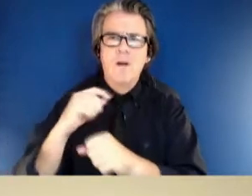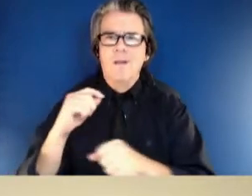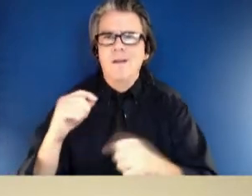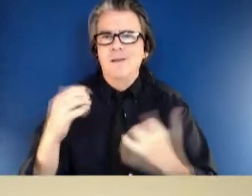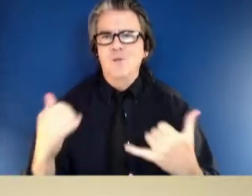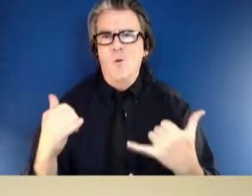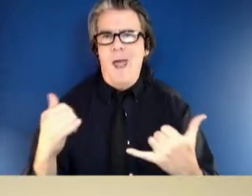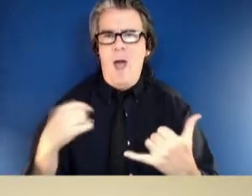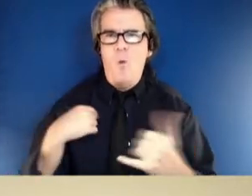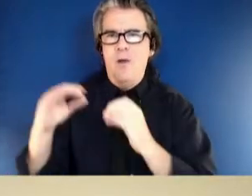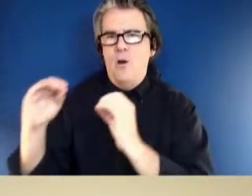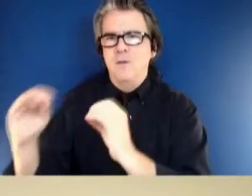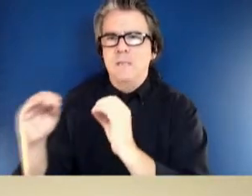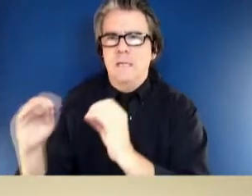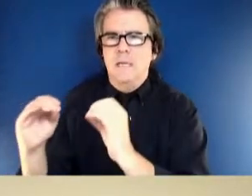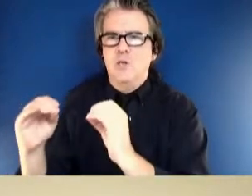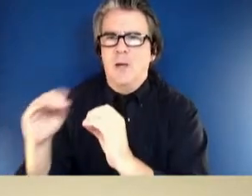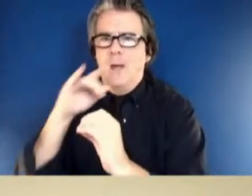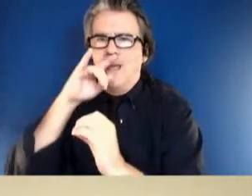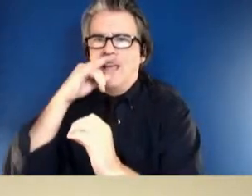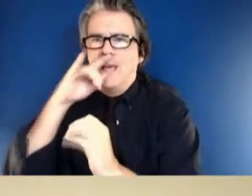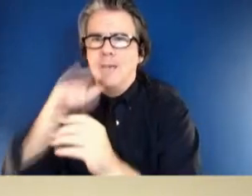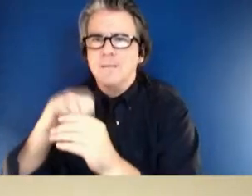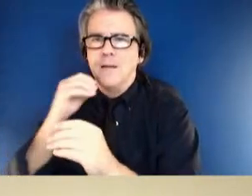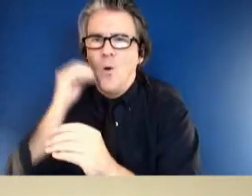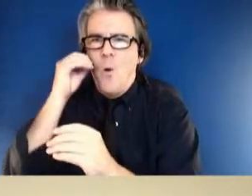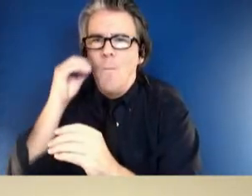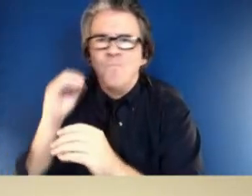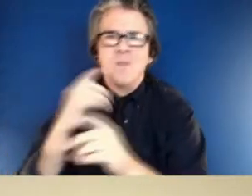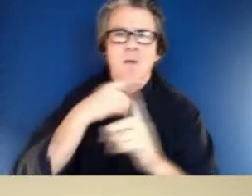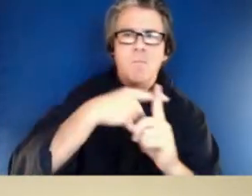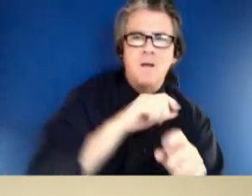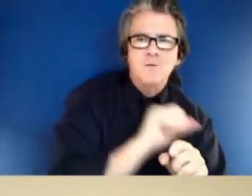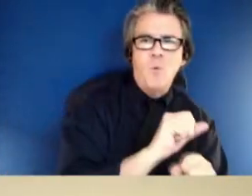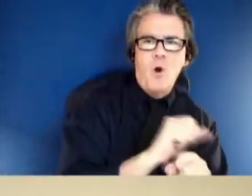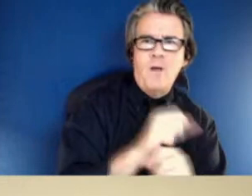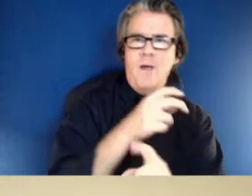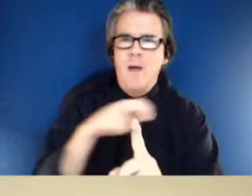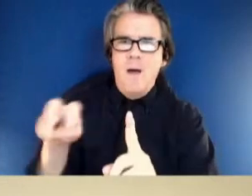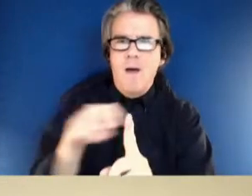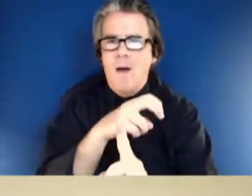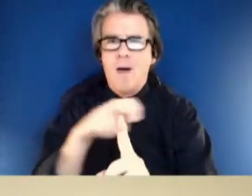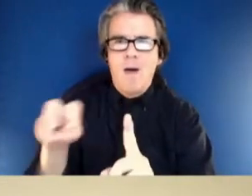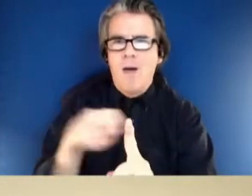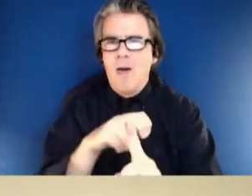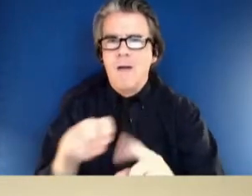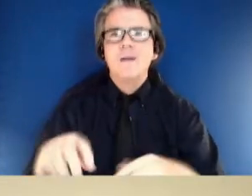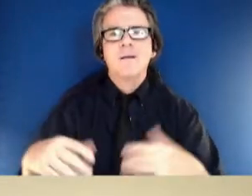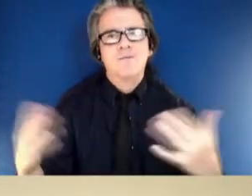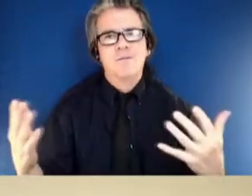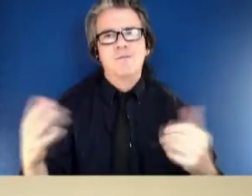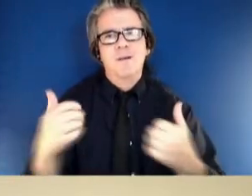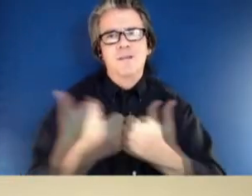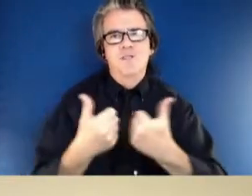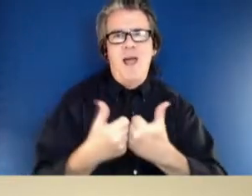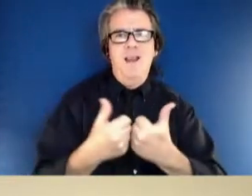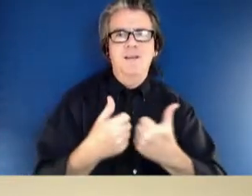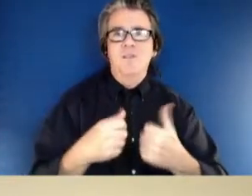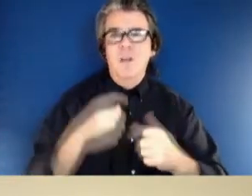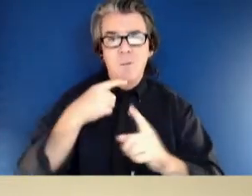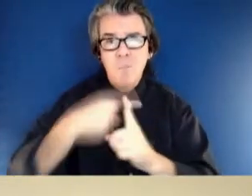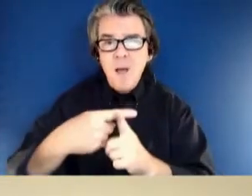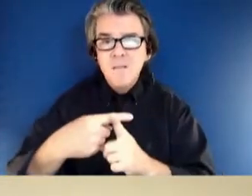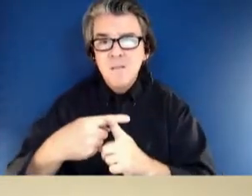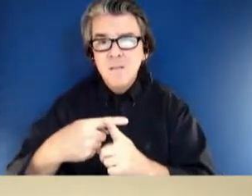into teachers, and we're schooling our children from home, and it's just different. And we've had a very